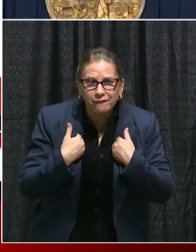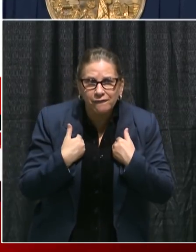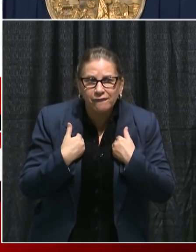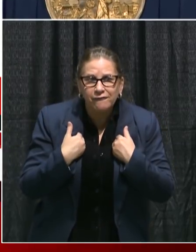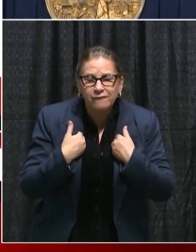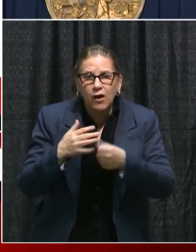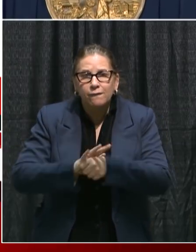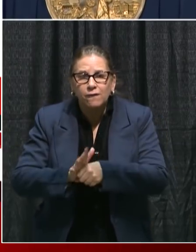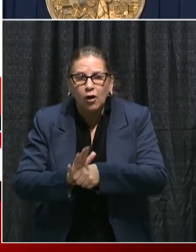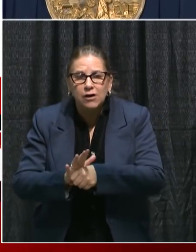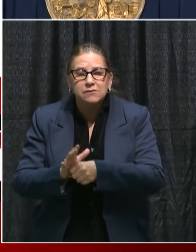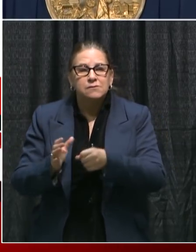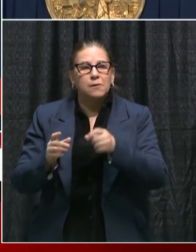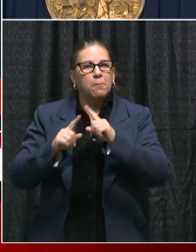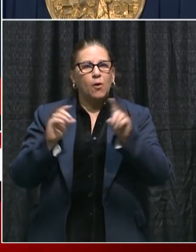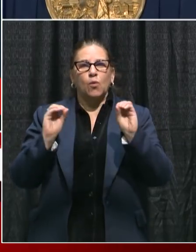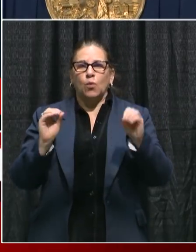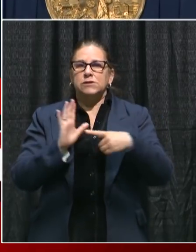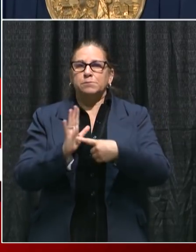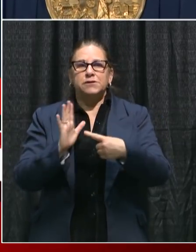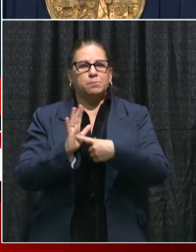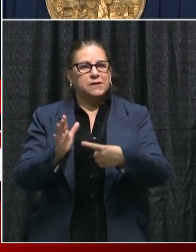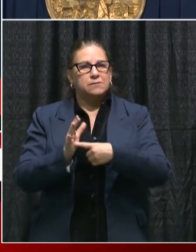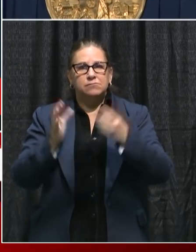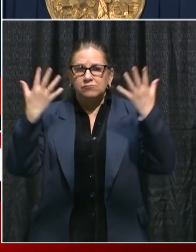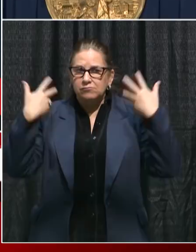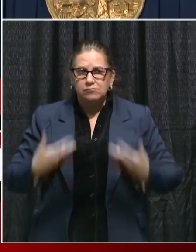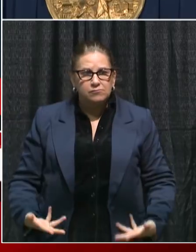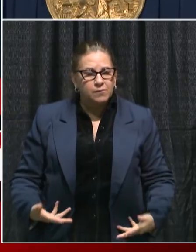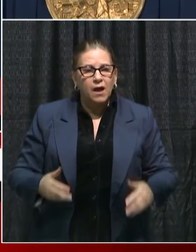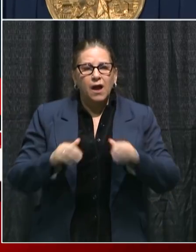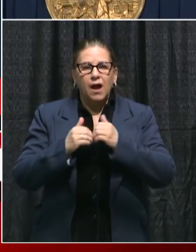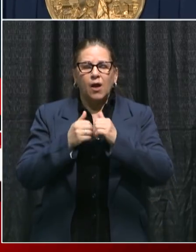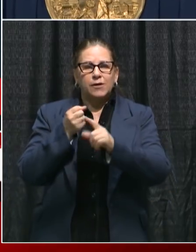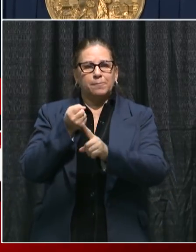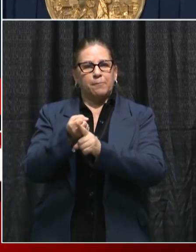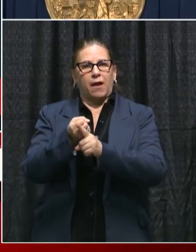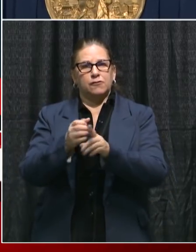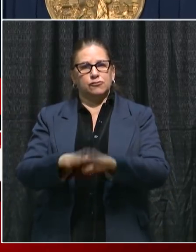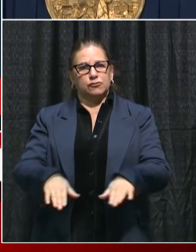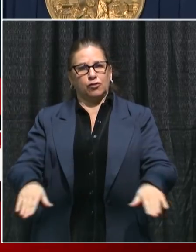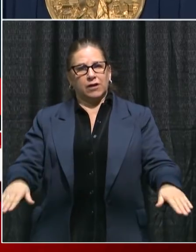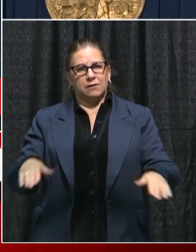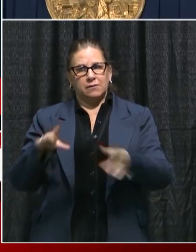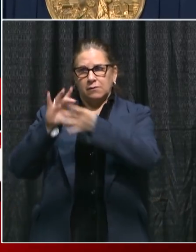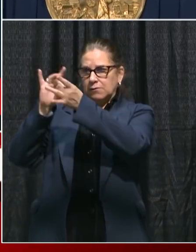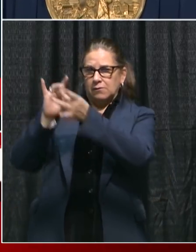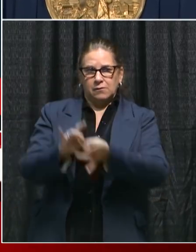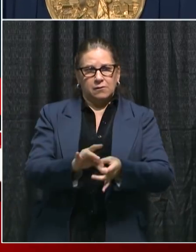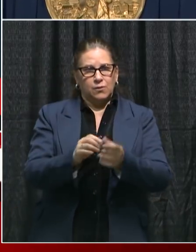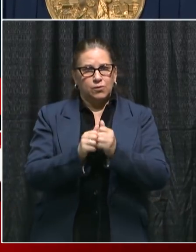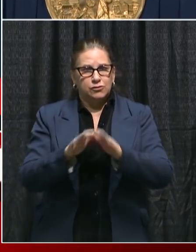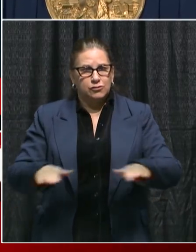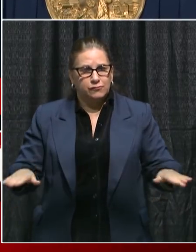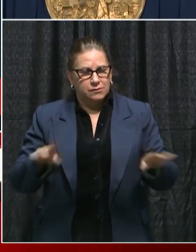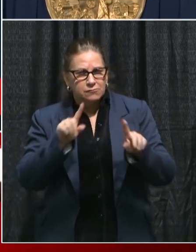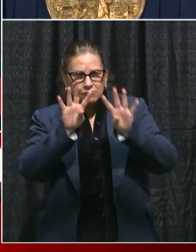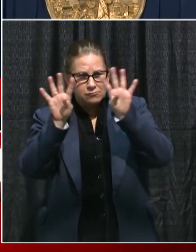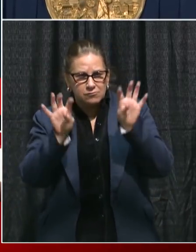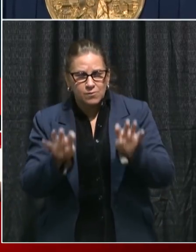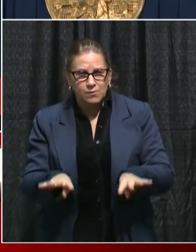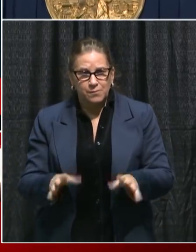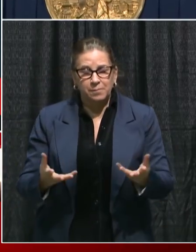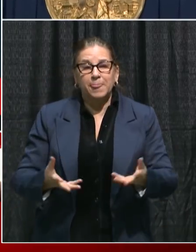affecting children. Now I want to move on to the part of today's update that addresses why we are